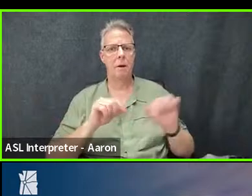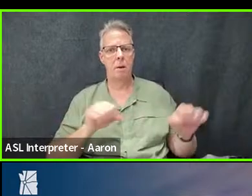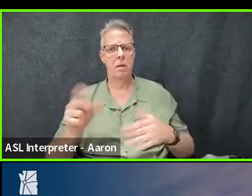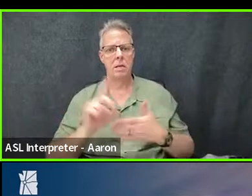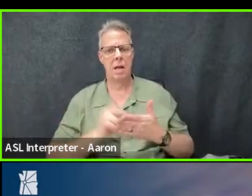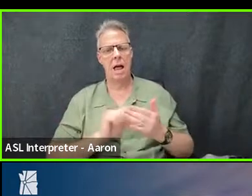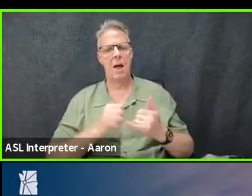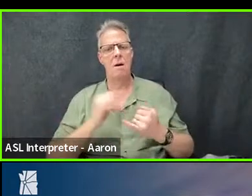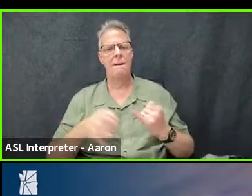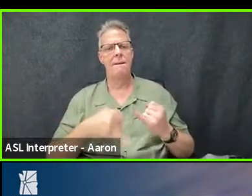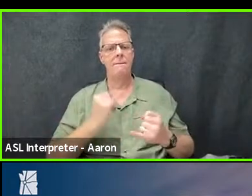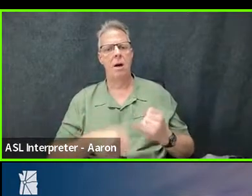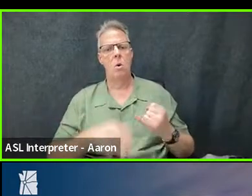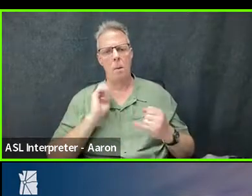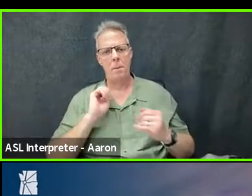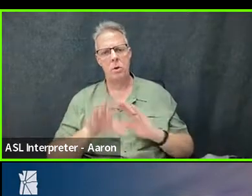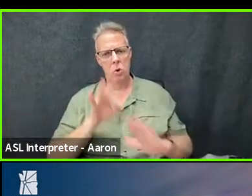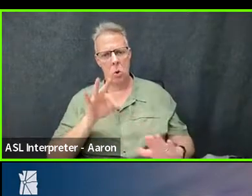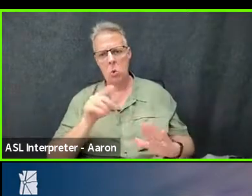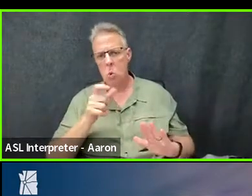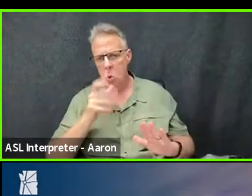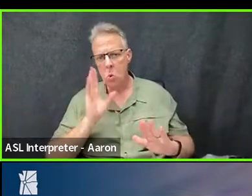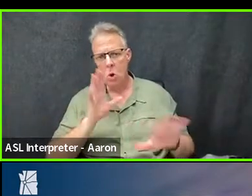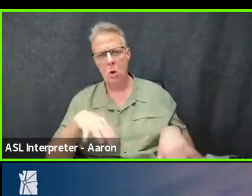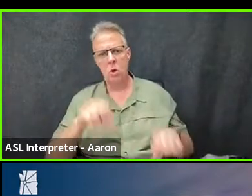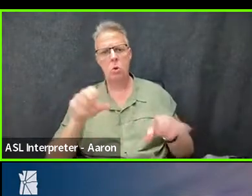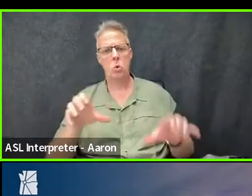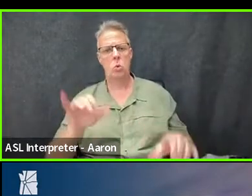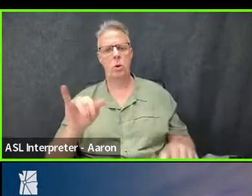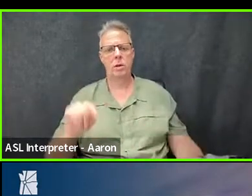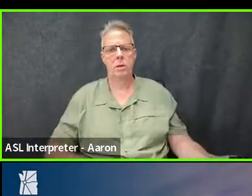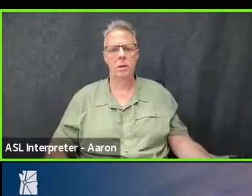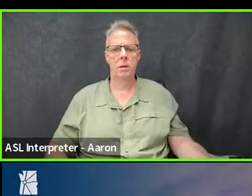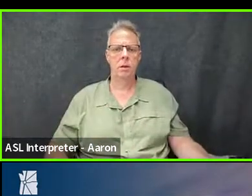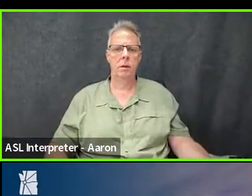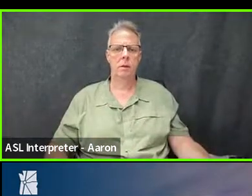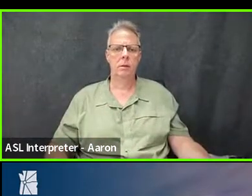final one be chosen and who will be doing that?